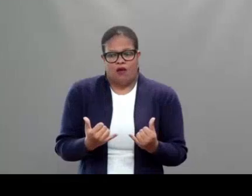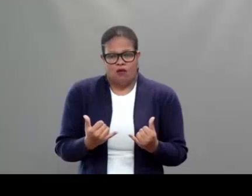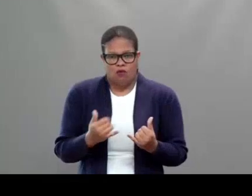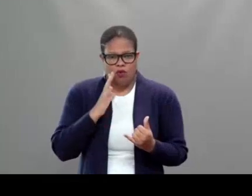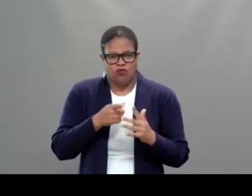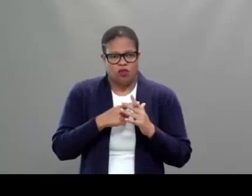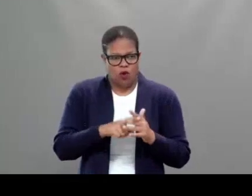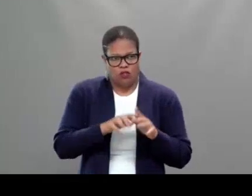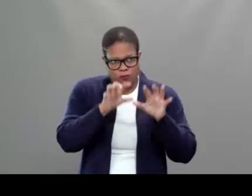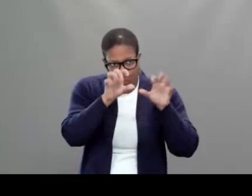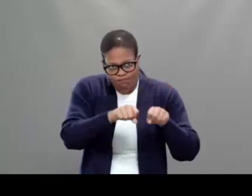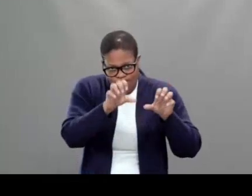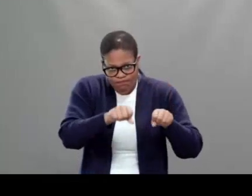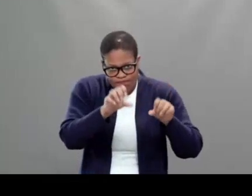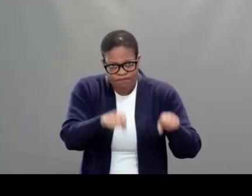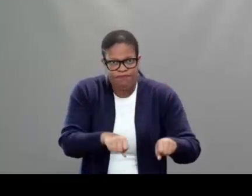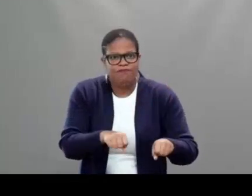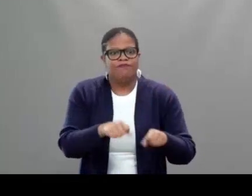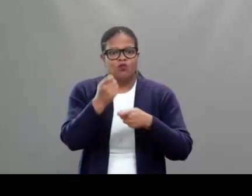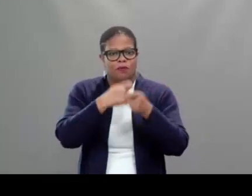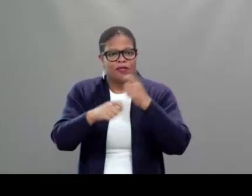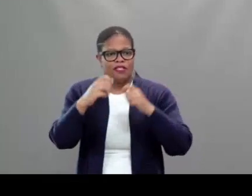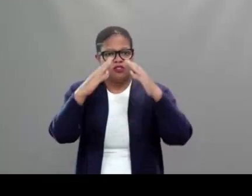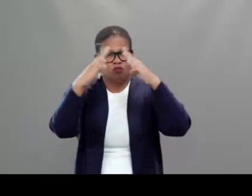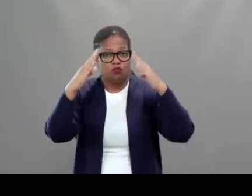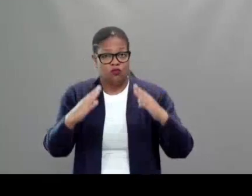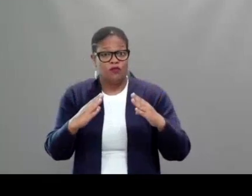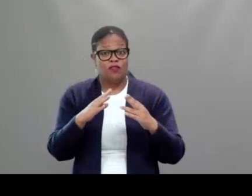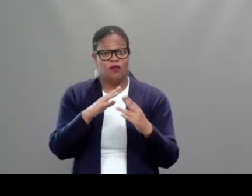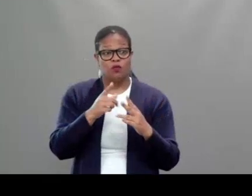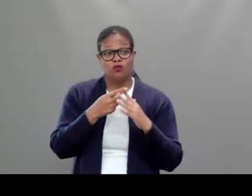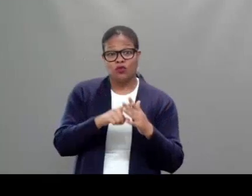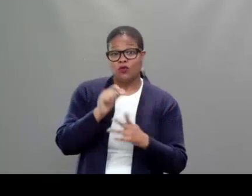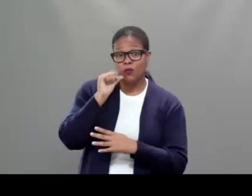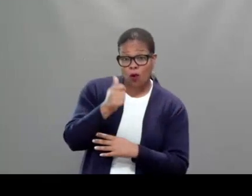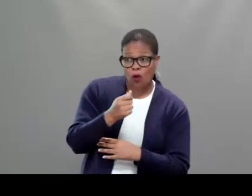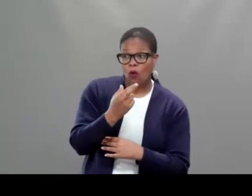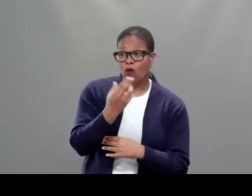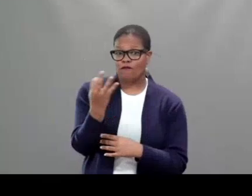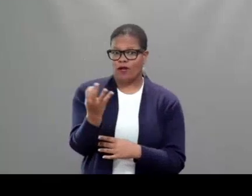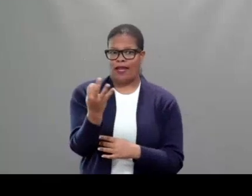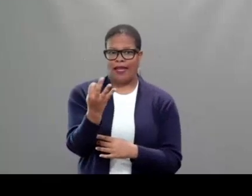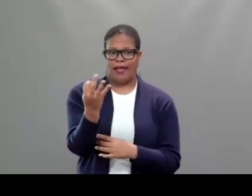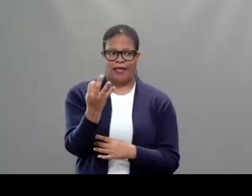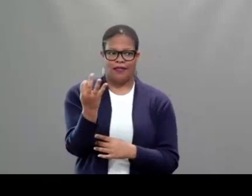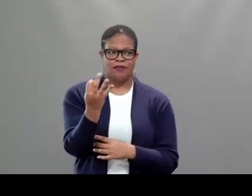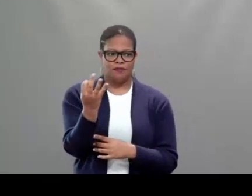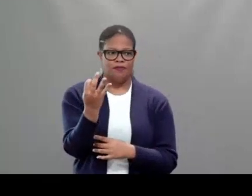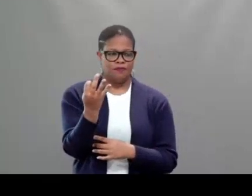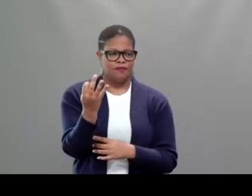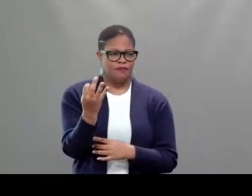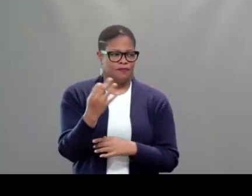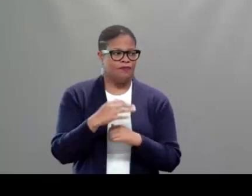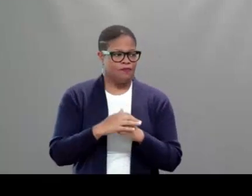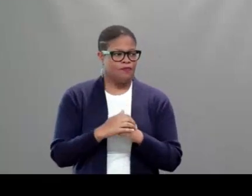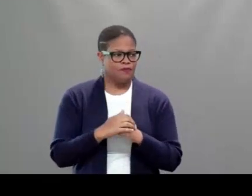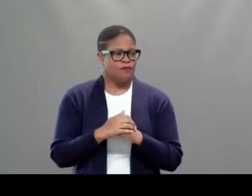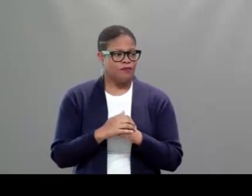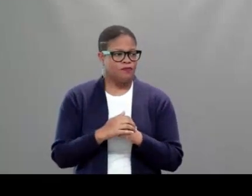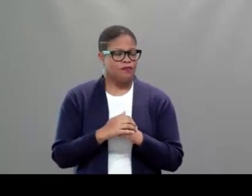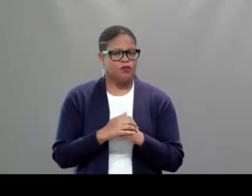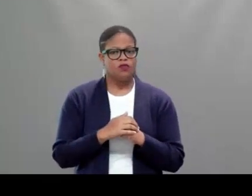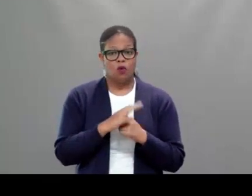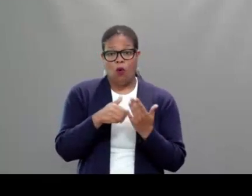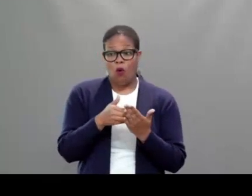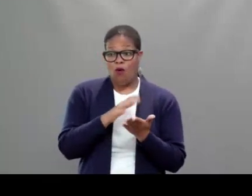to start for either tomorrow or Friday. And so we will